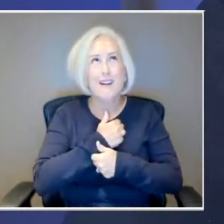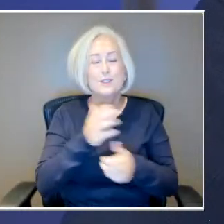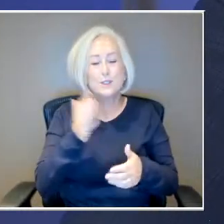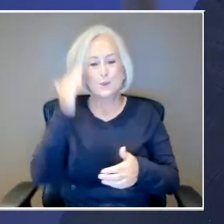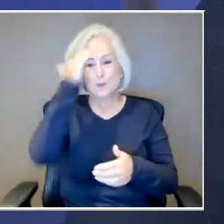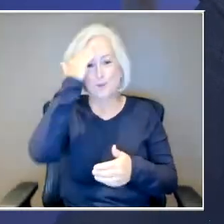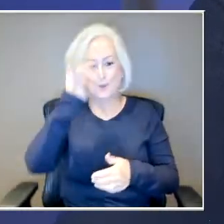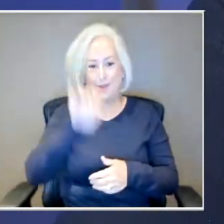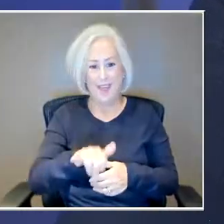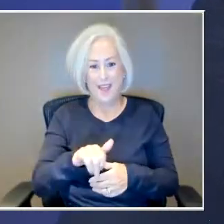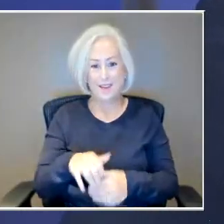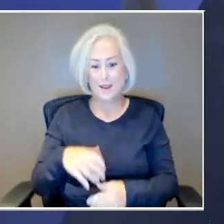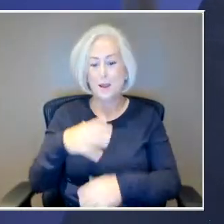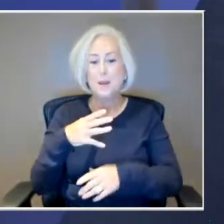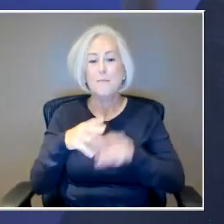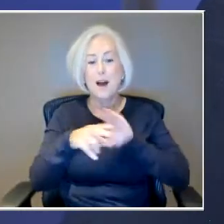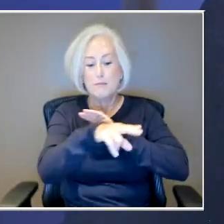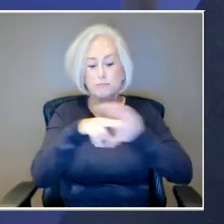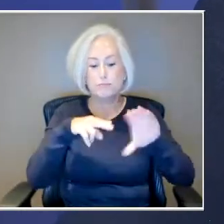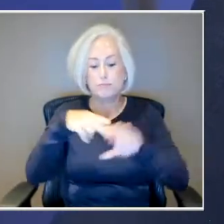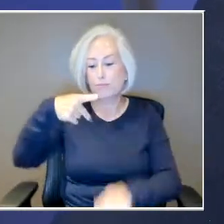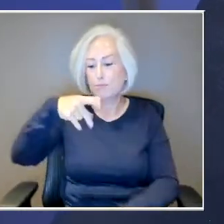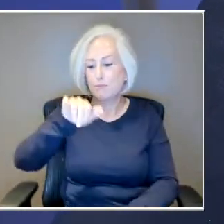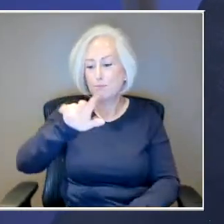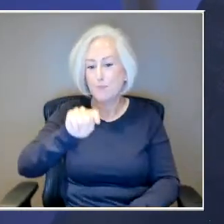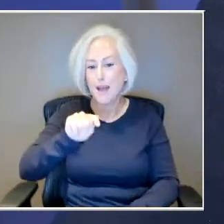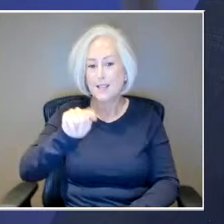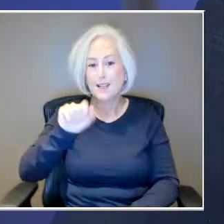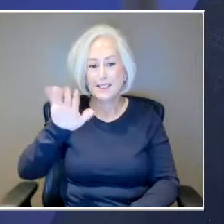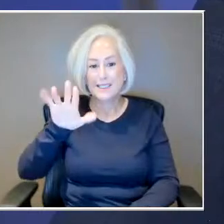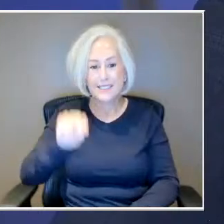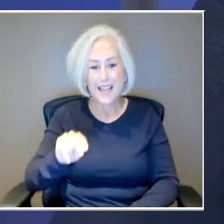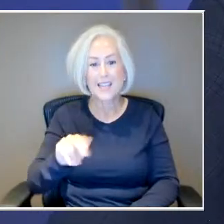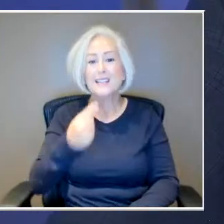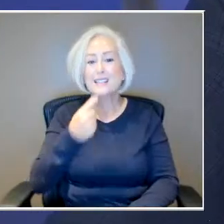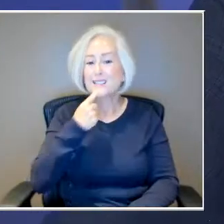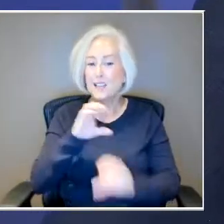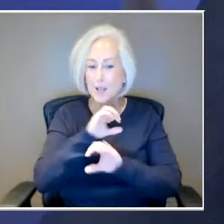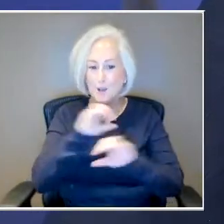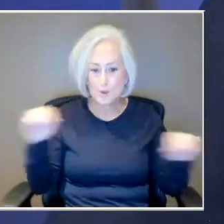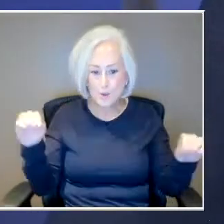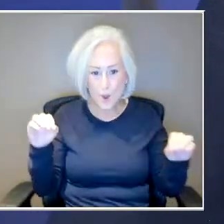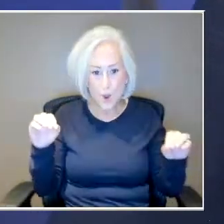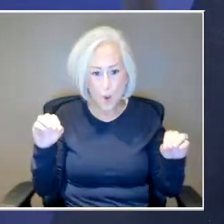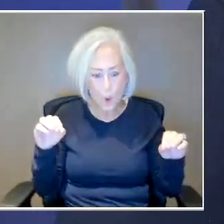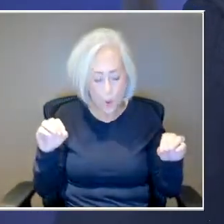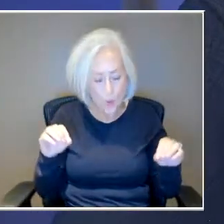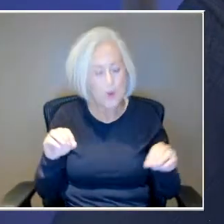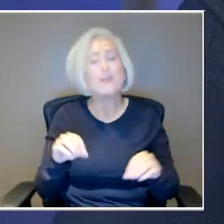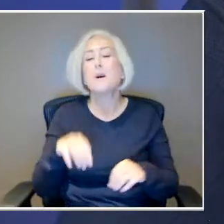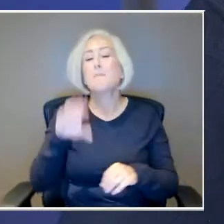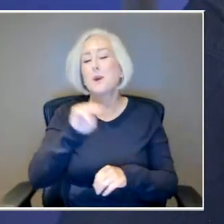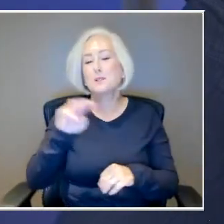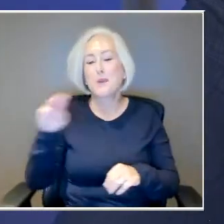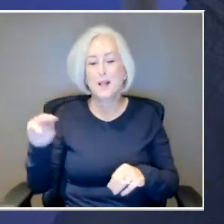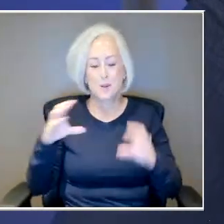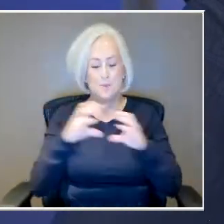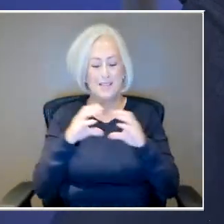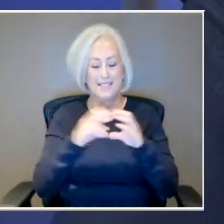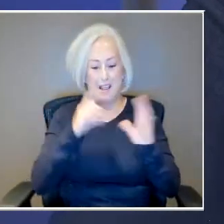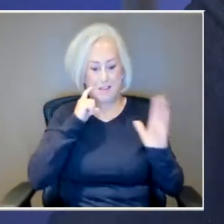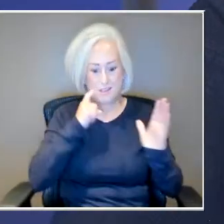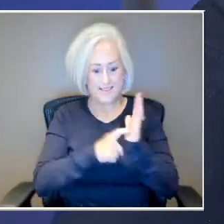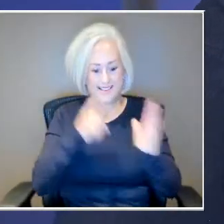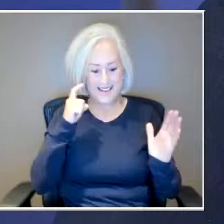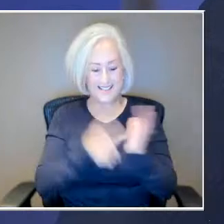said no metabolically active multiple myeloma cells detected. Love that too. As I tell anybody,